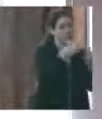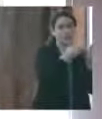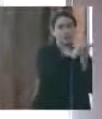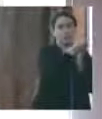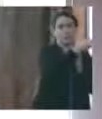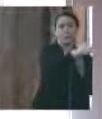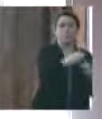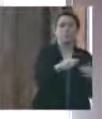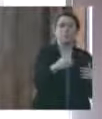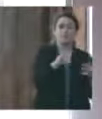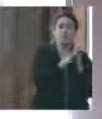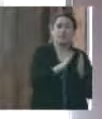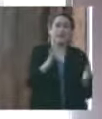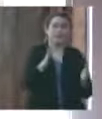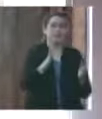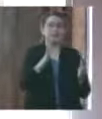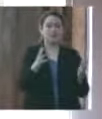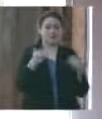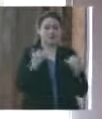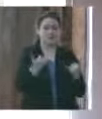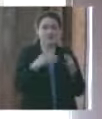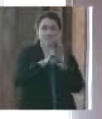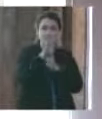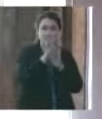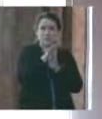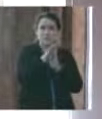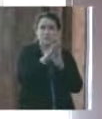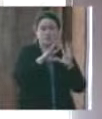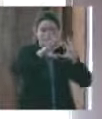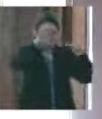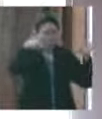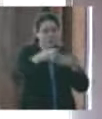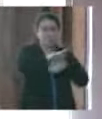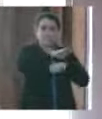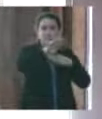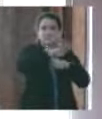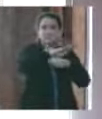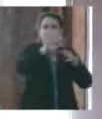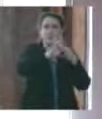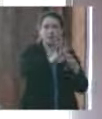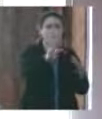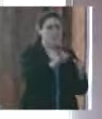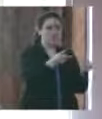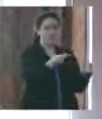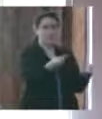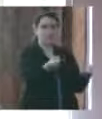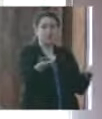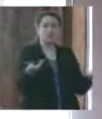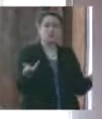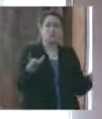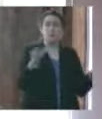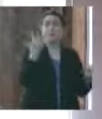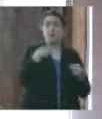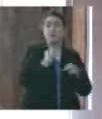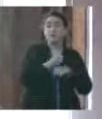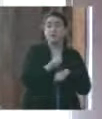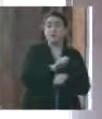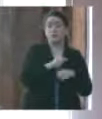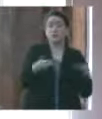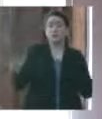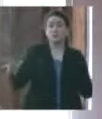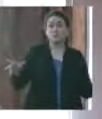national parks. And this is only a result of just 5 years of effort. Another example, which I think